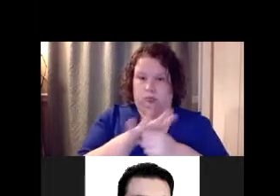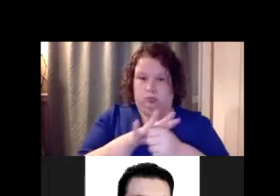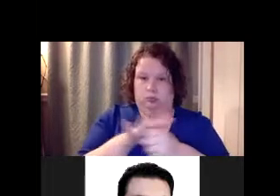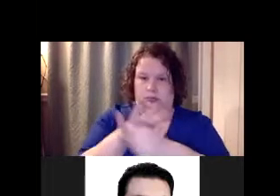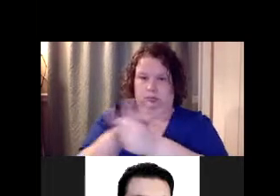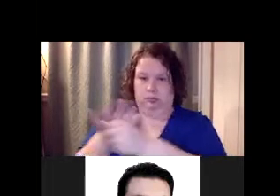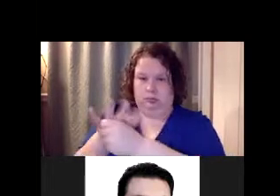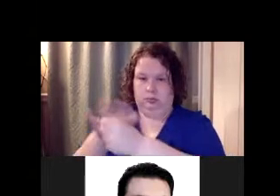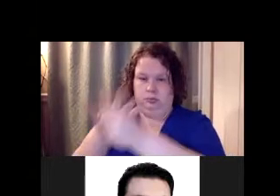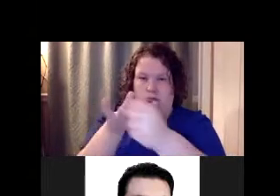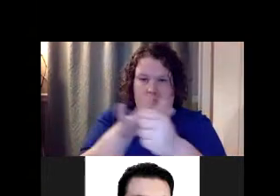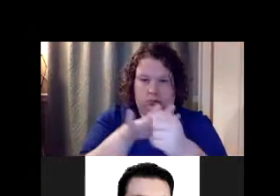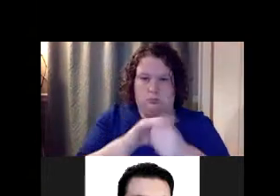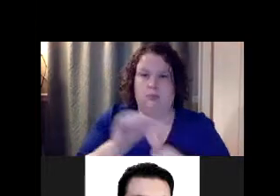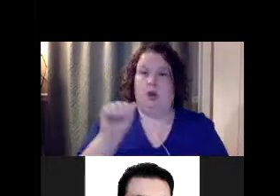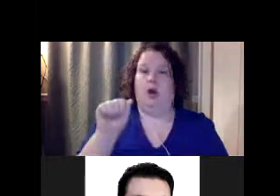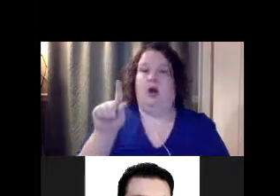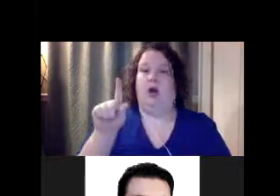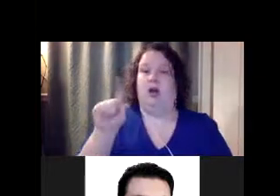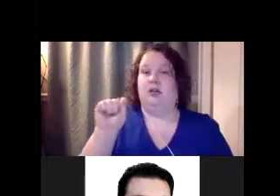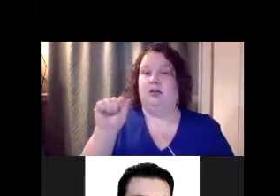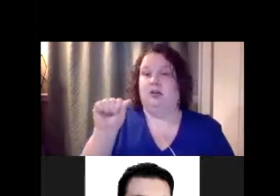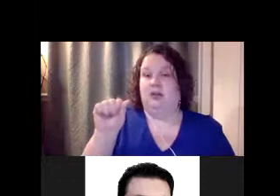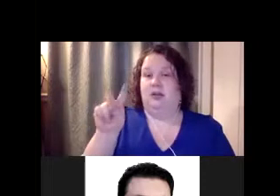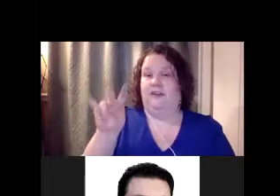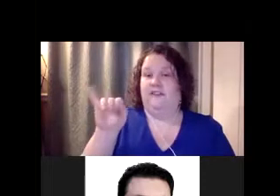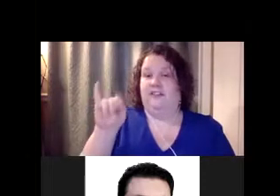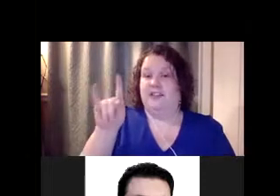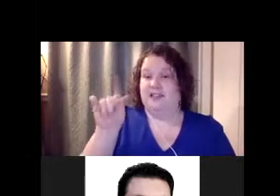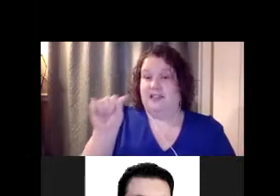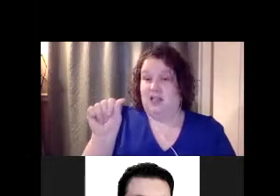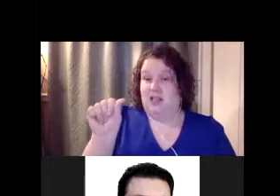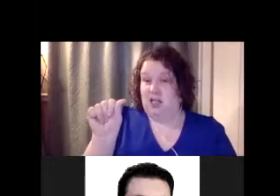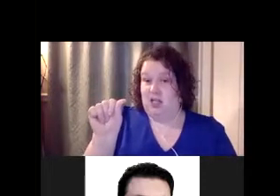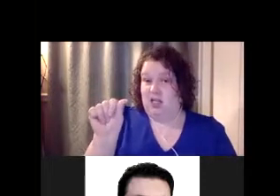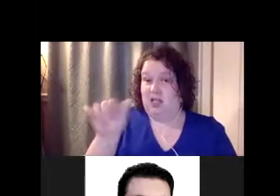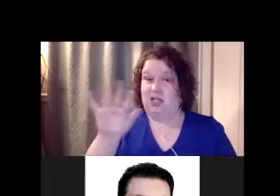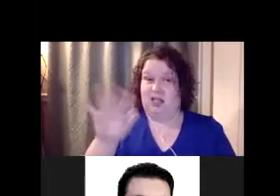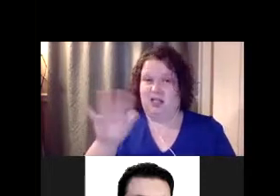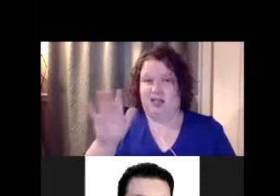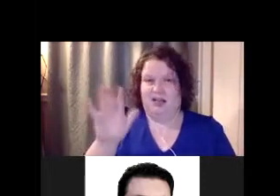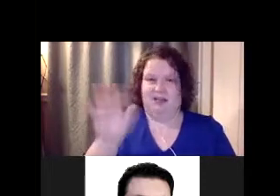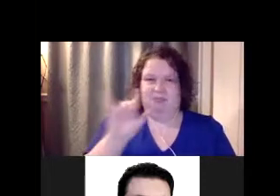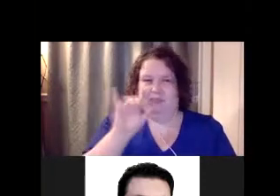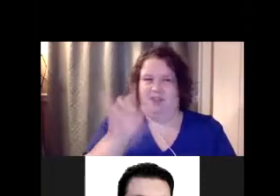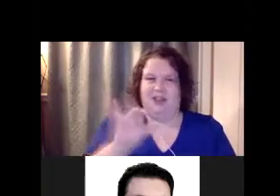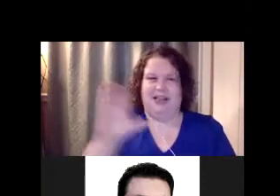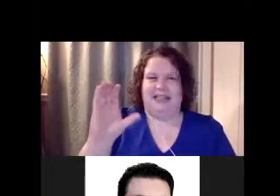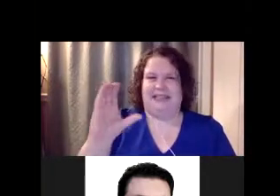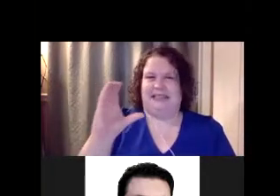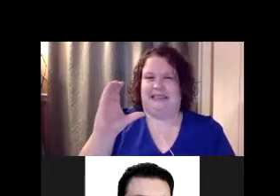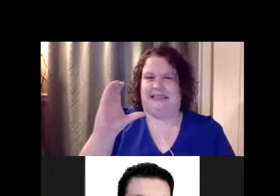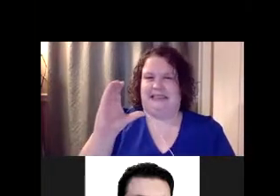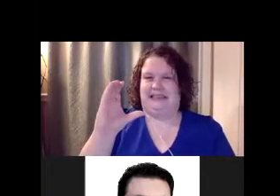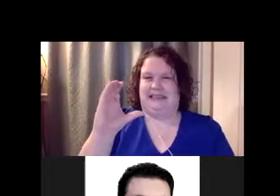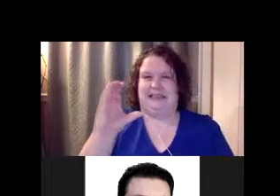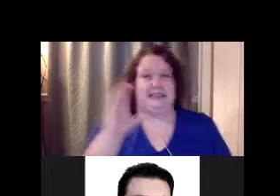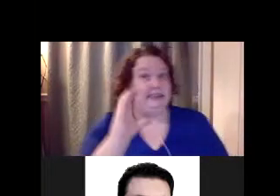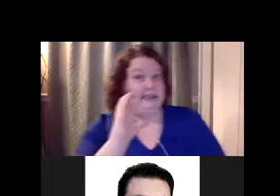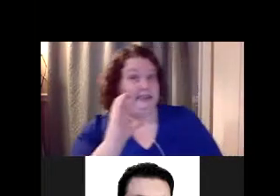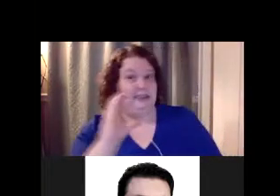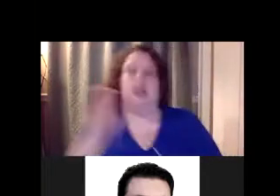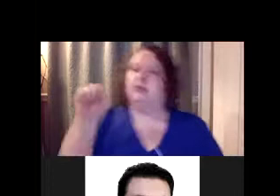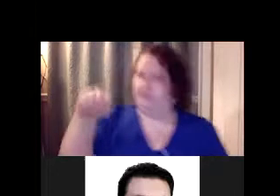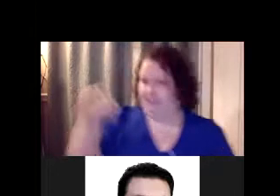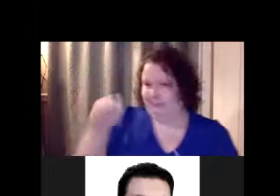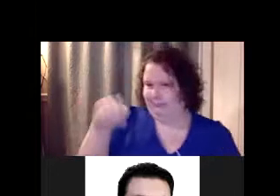zone is, it's kind of C-shaped. yes, and so part of the zone does